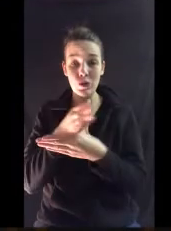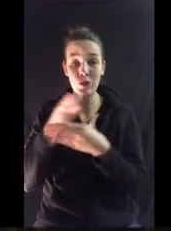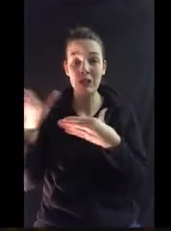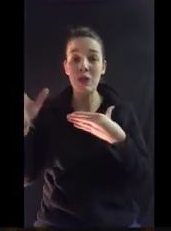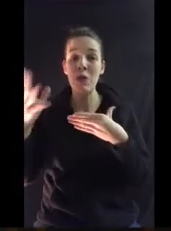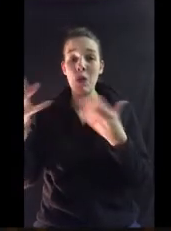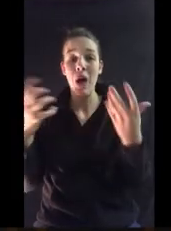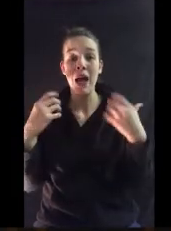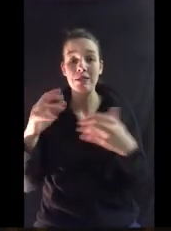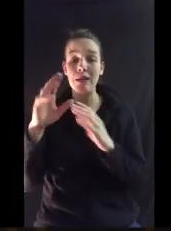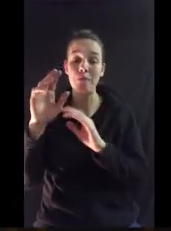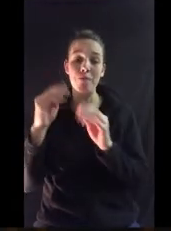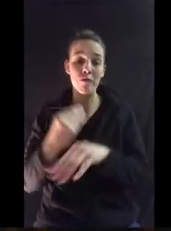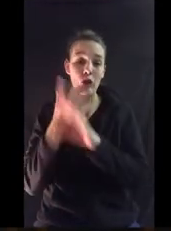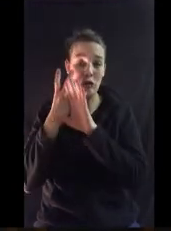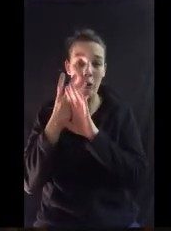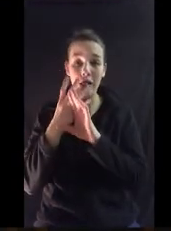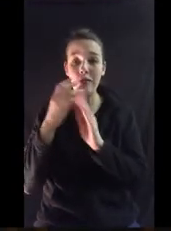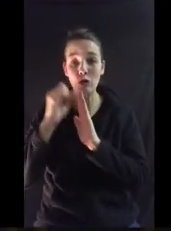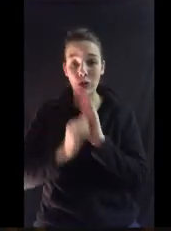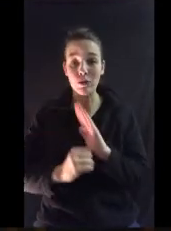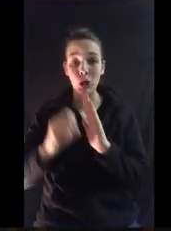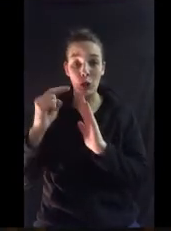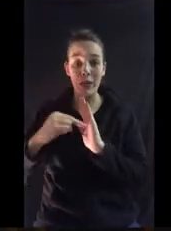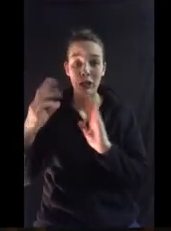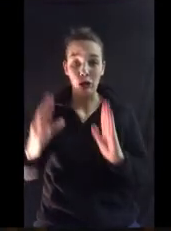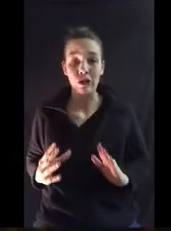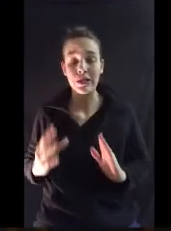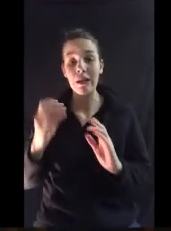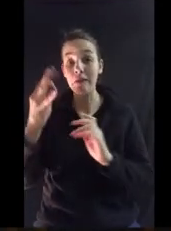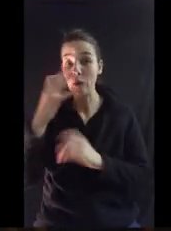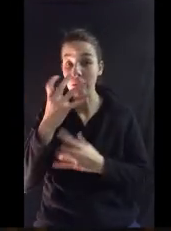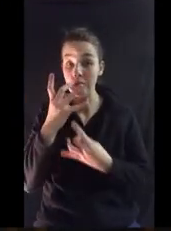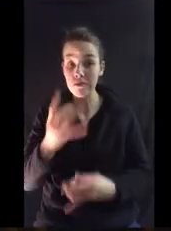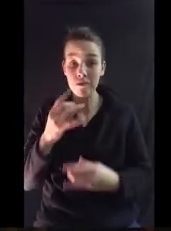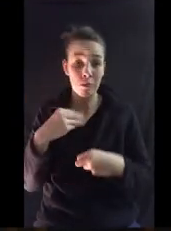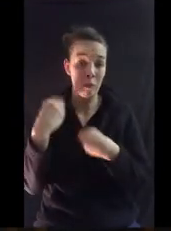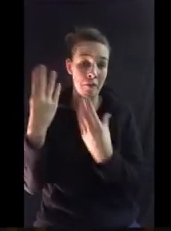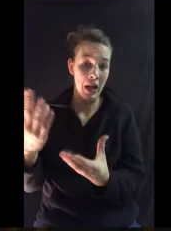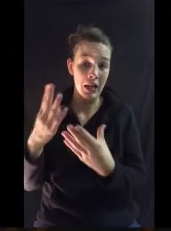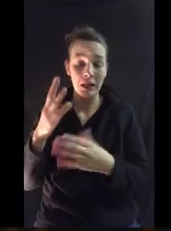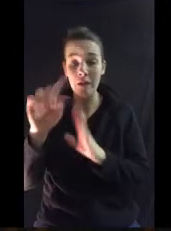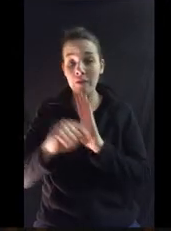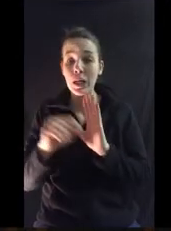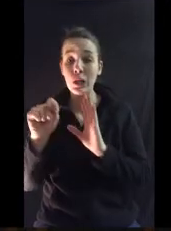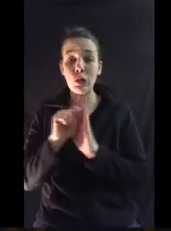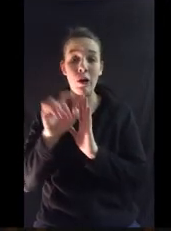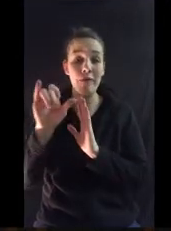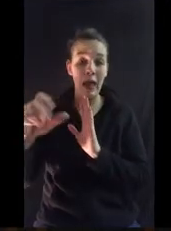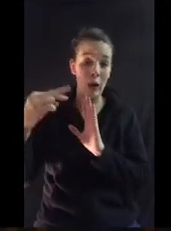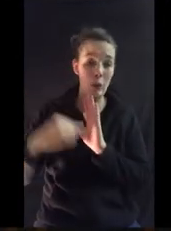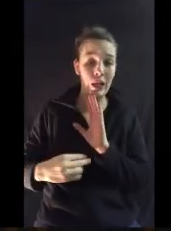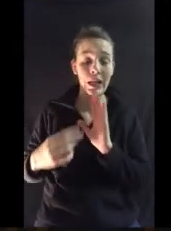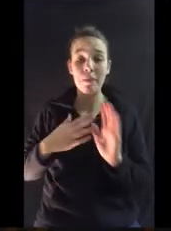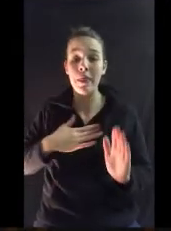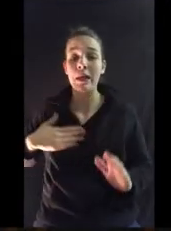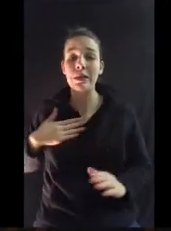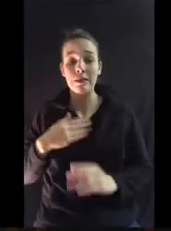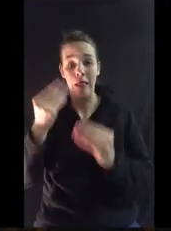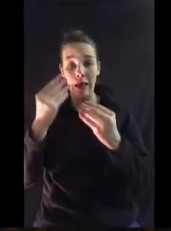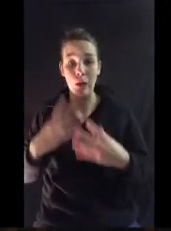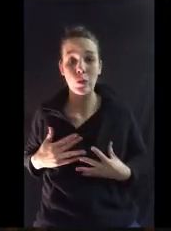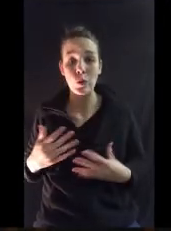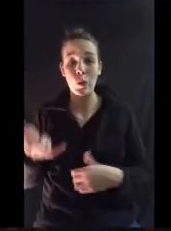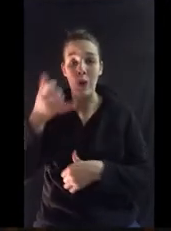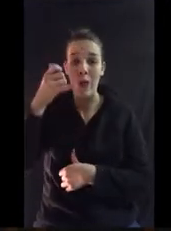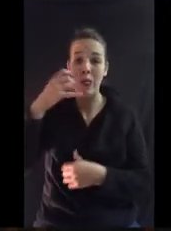to share with you. We're still looking for some virtual scripture readers. We invite you, if you have an interest in providing a video of a scripture reading,